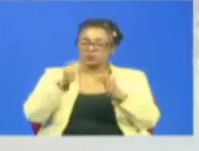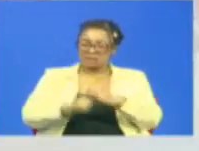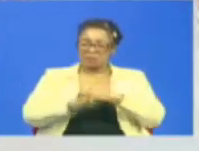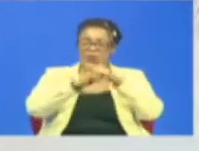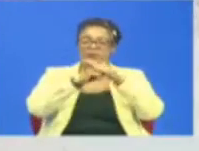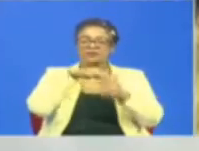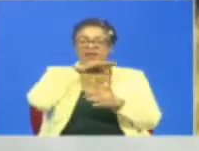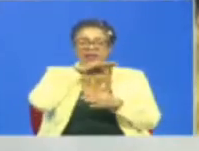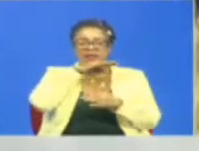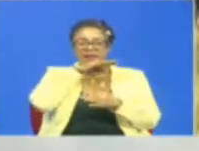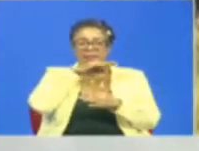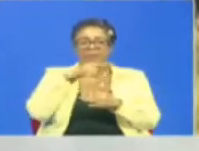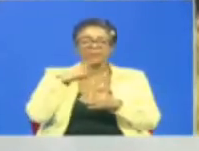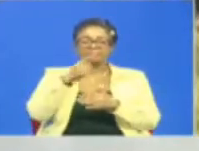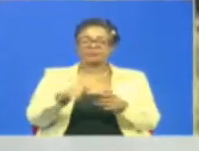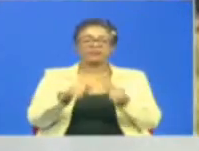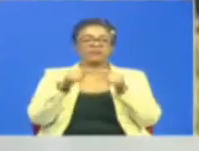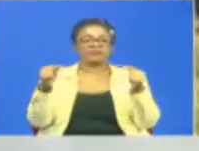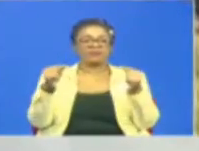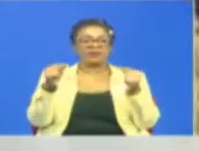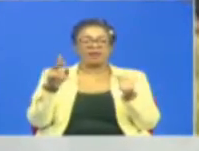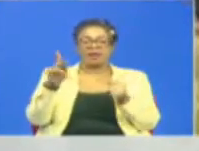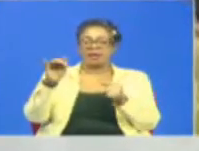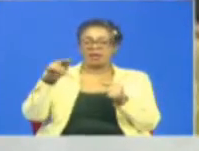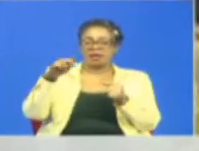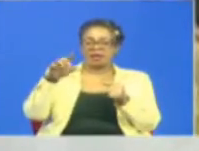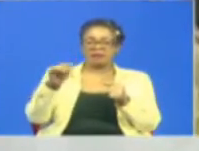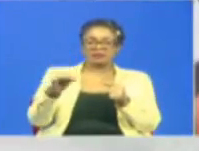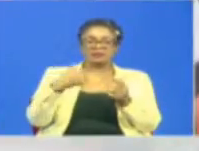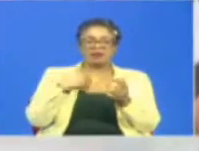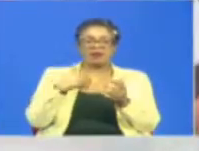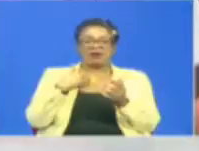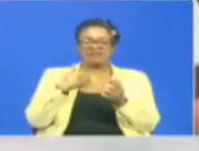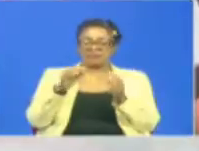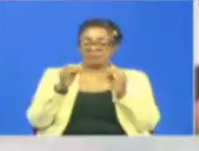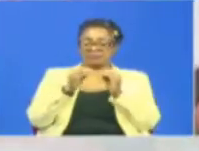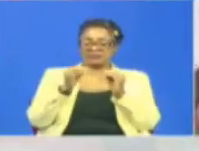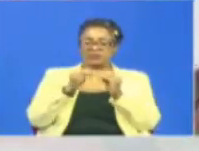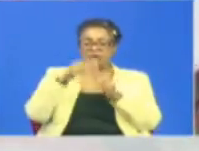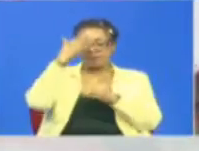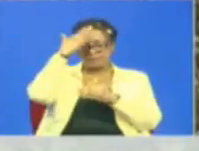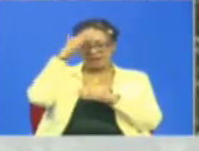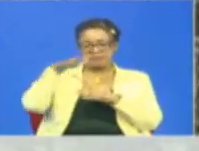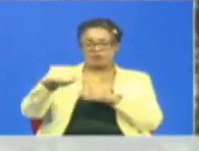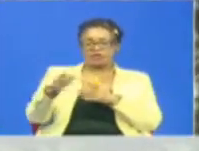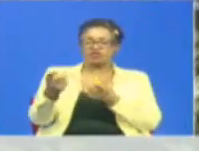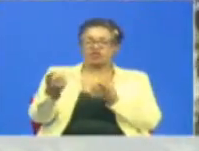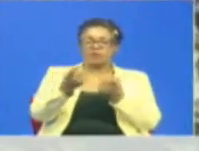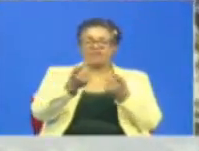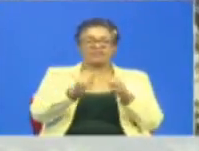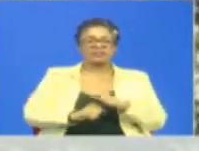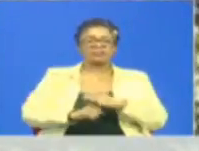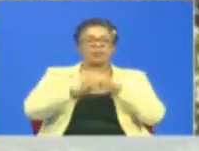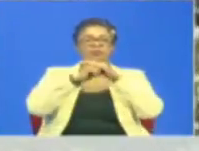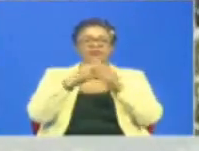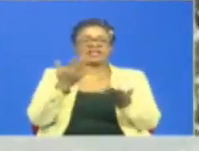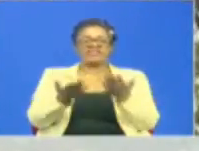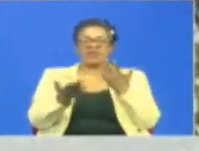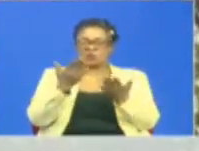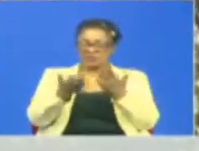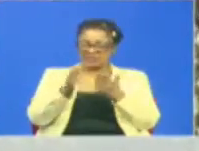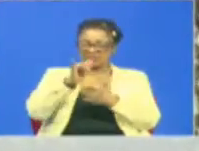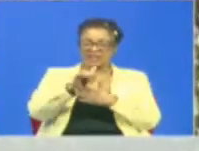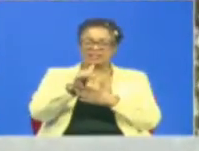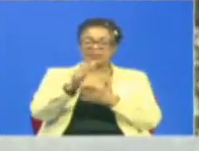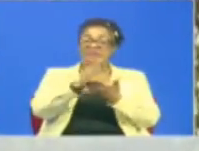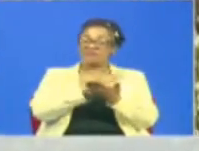it. Kang'ata has also reportedly called a virtual meeting Monday morning to lobby for support and evaluate the gains ahead of a fresh